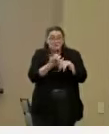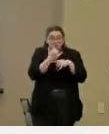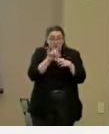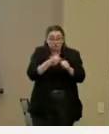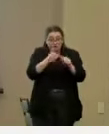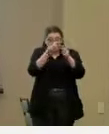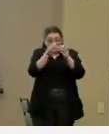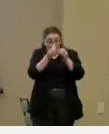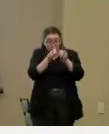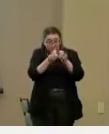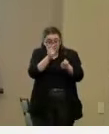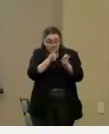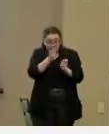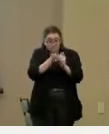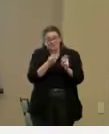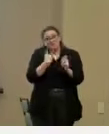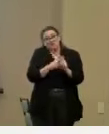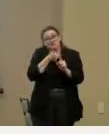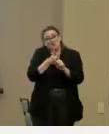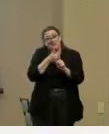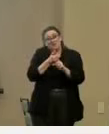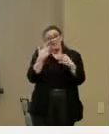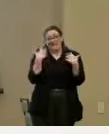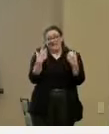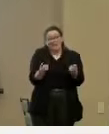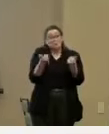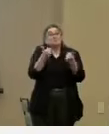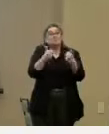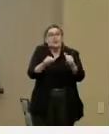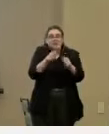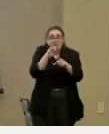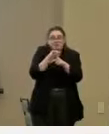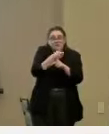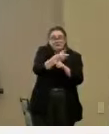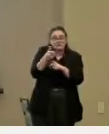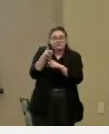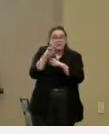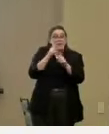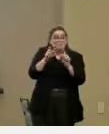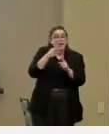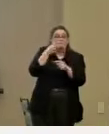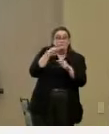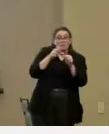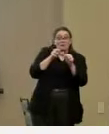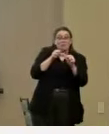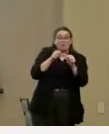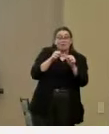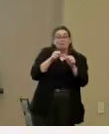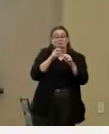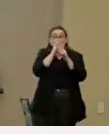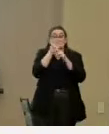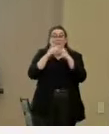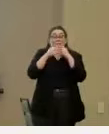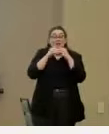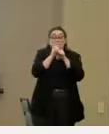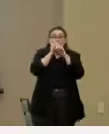that's what we're all doing, is self-healing, that's what we're trying to do, you've now vasoconstricted and cut off the water supply.